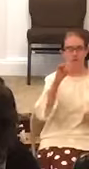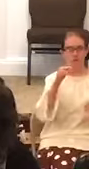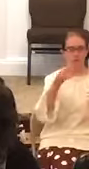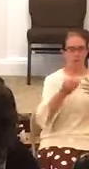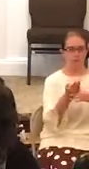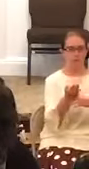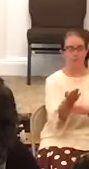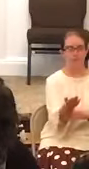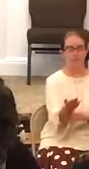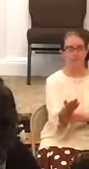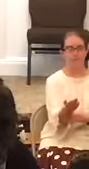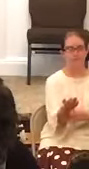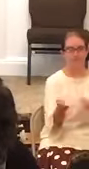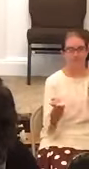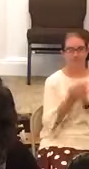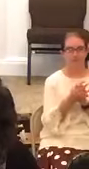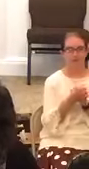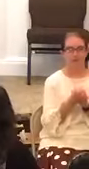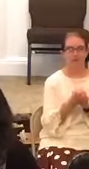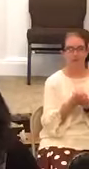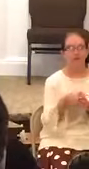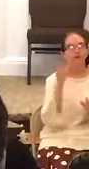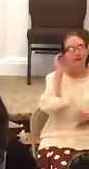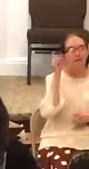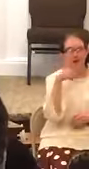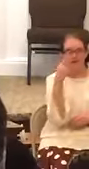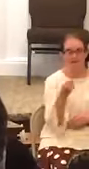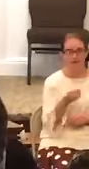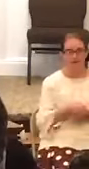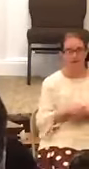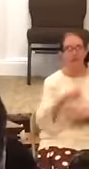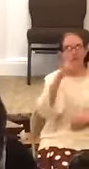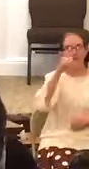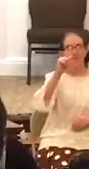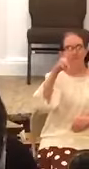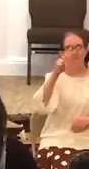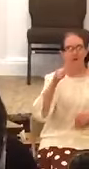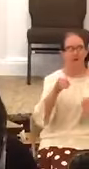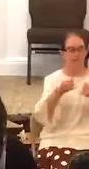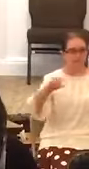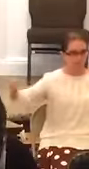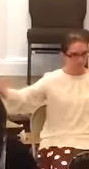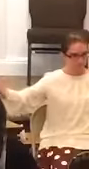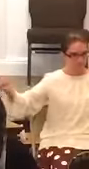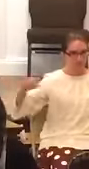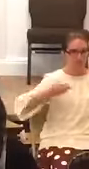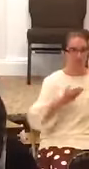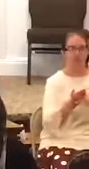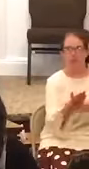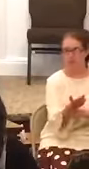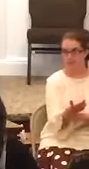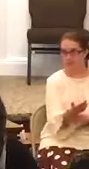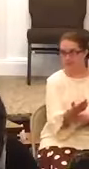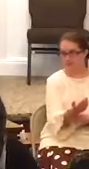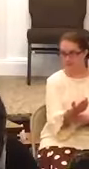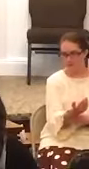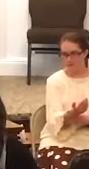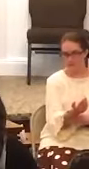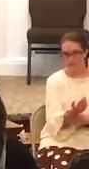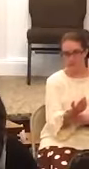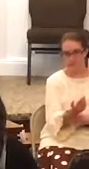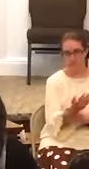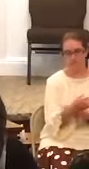through. Yeah. Did you hear what I said? Yeah. Pipelines let the oil flow through.